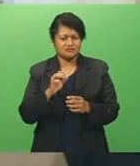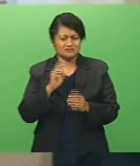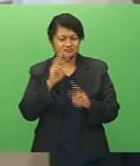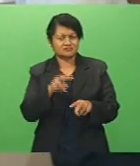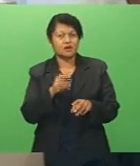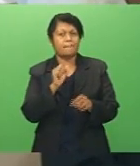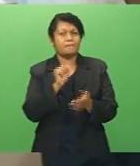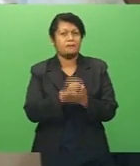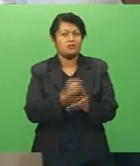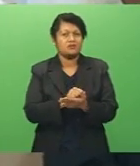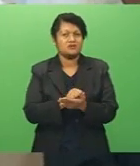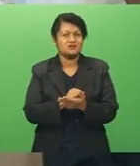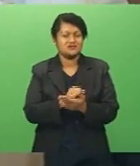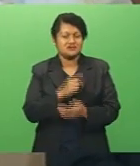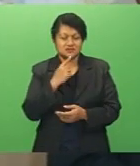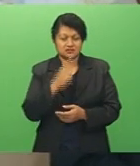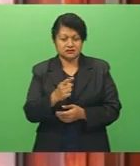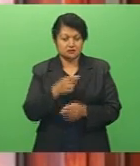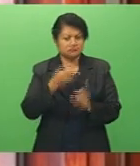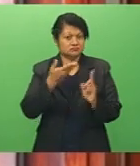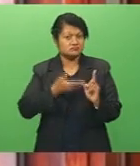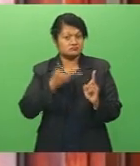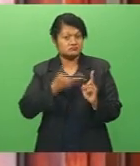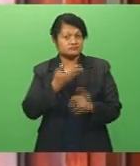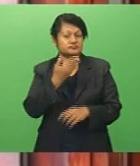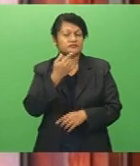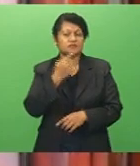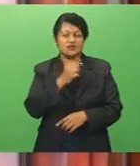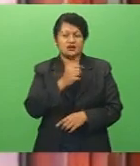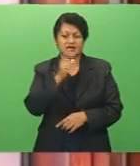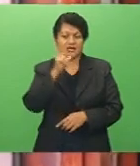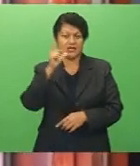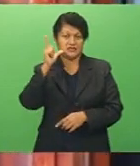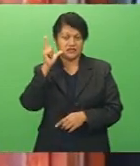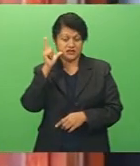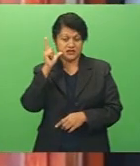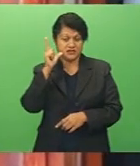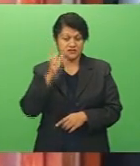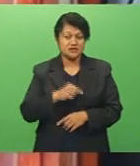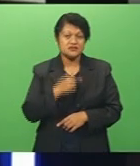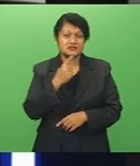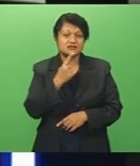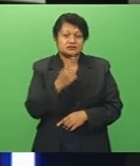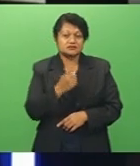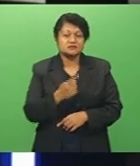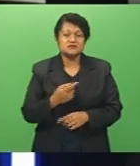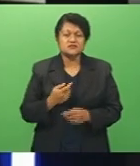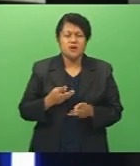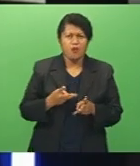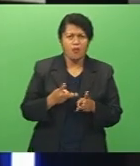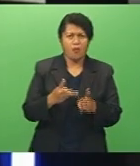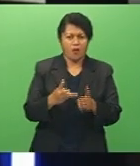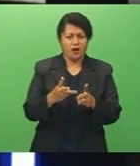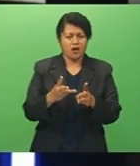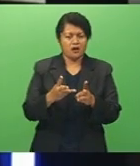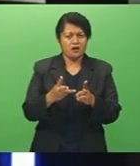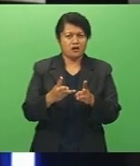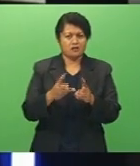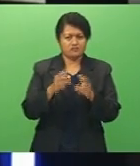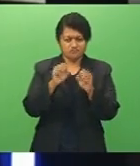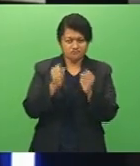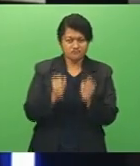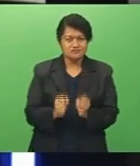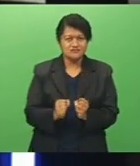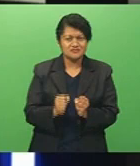leader Williame Ngawoka has defended yesterday's stance. It's the way that the party is structured that we need to have a